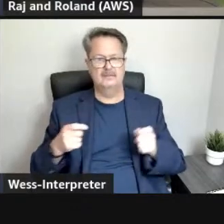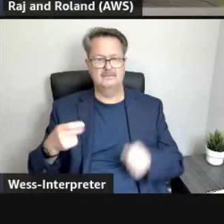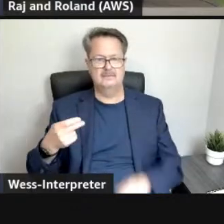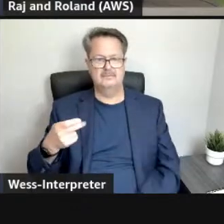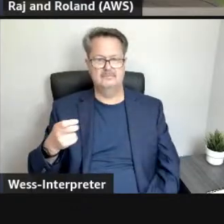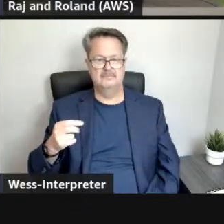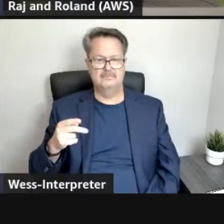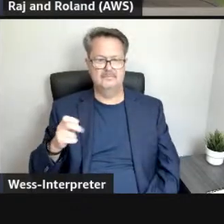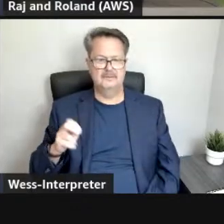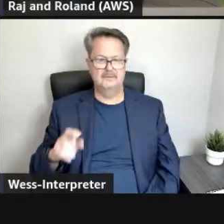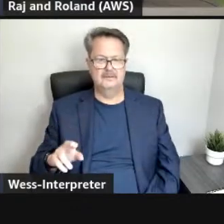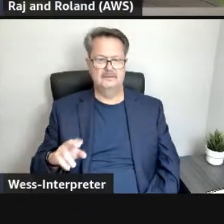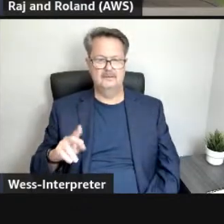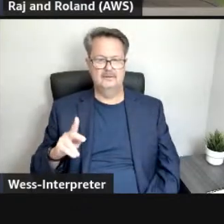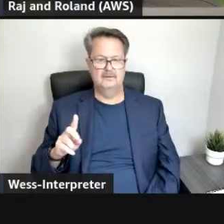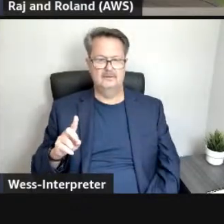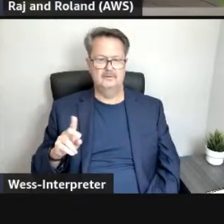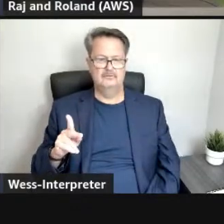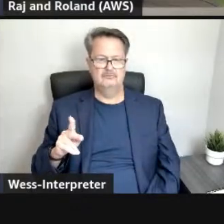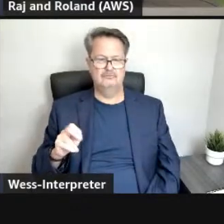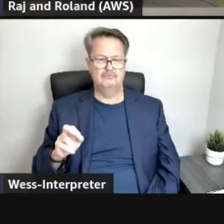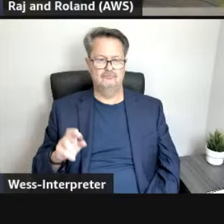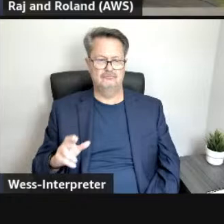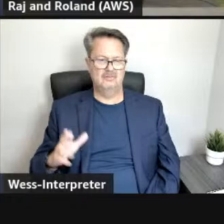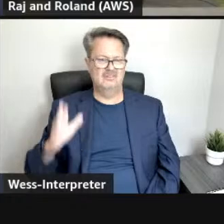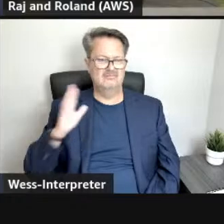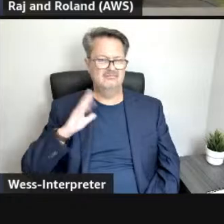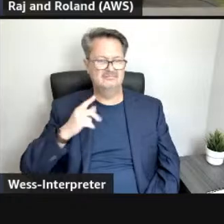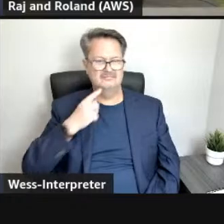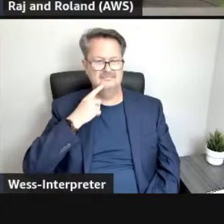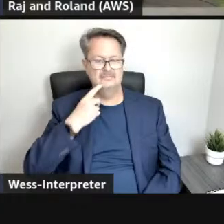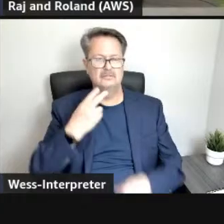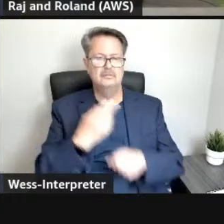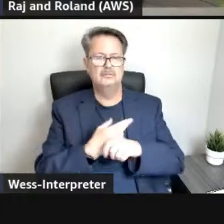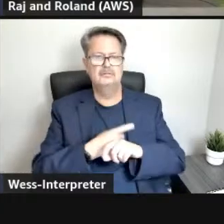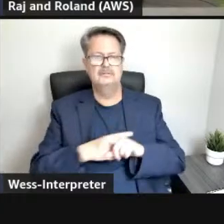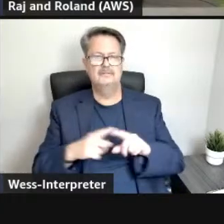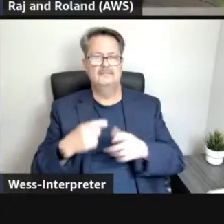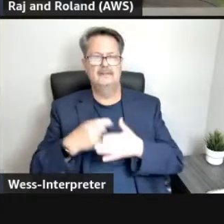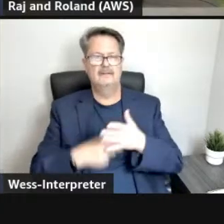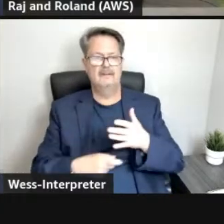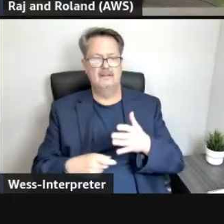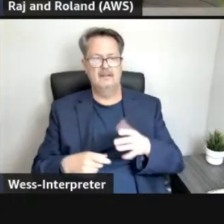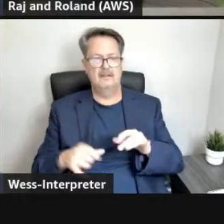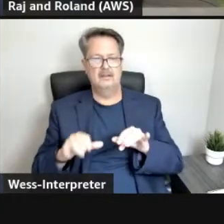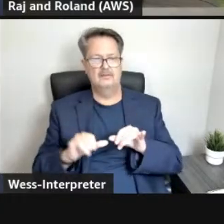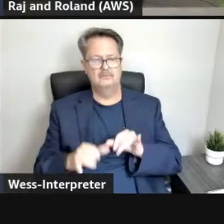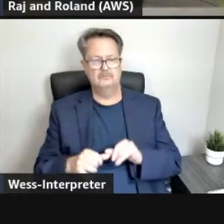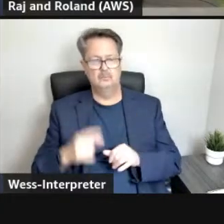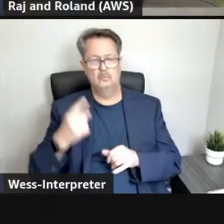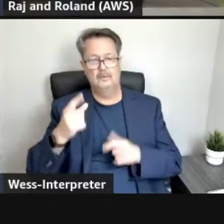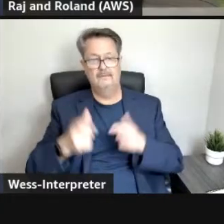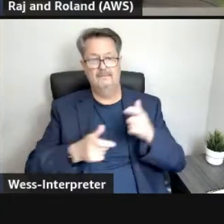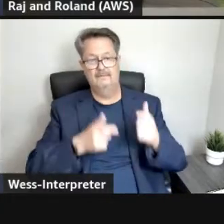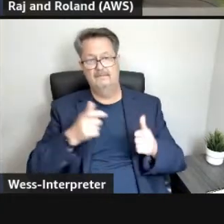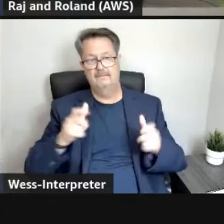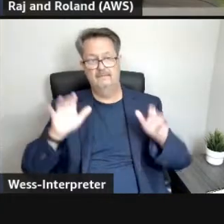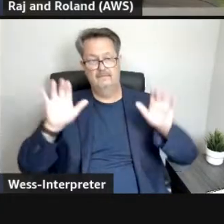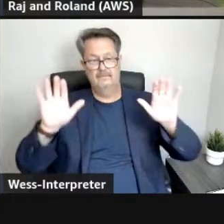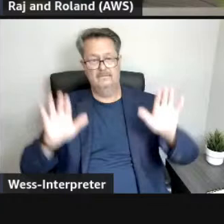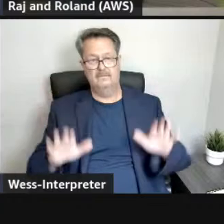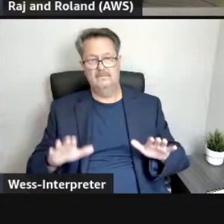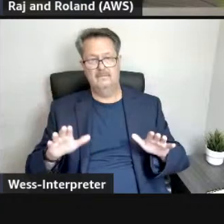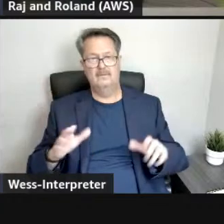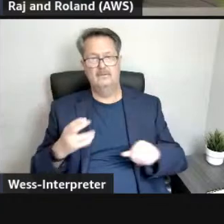so how do you do that? Well, you use different cost tools. One of the great tools that we're really proud of is KubeCost. We've